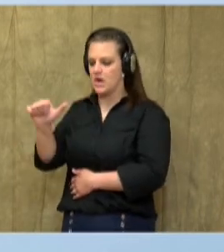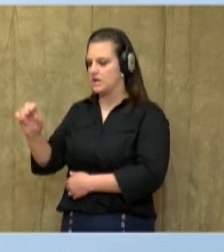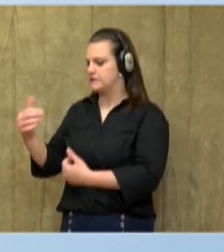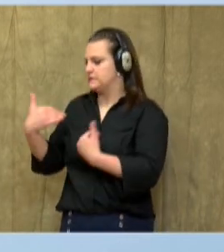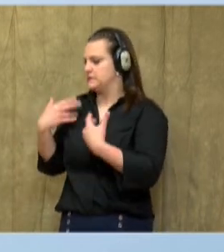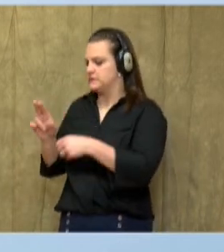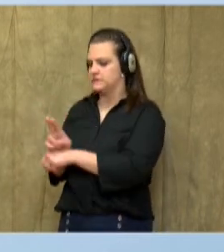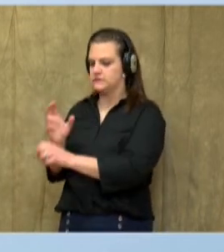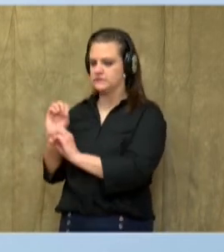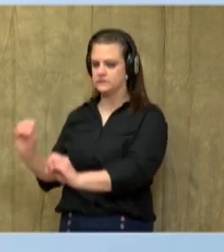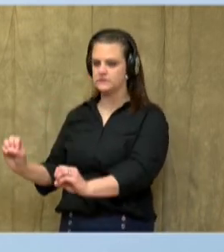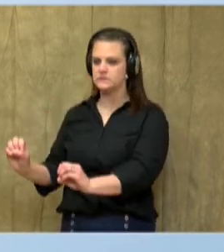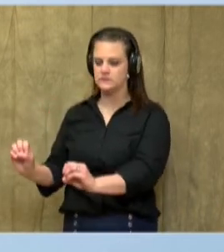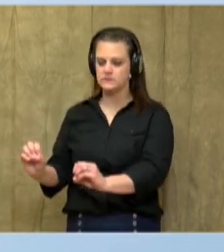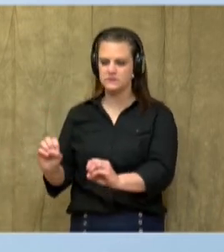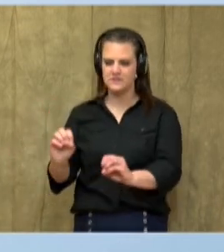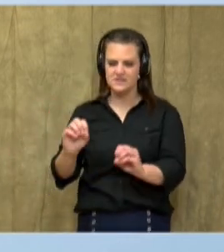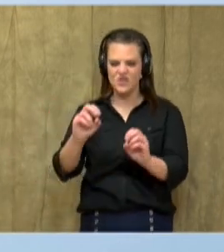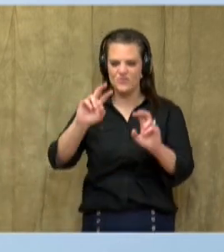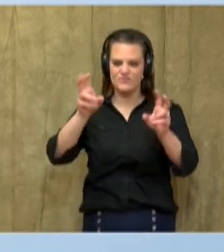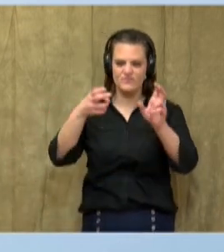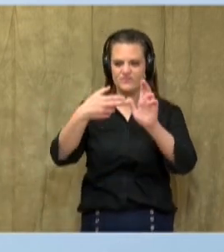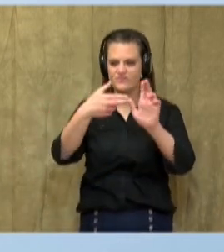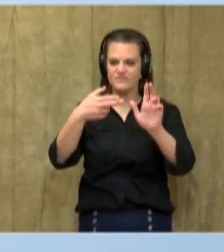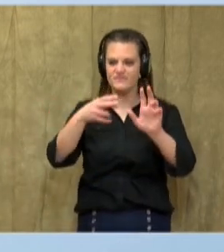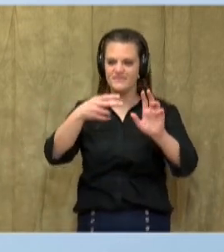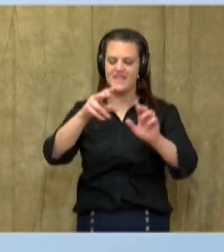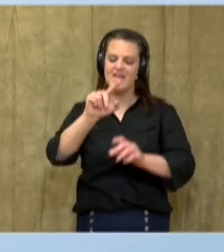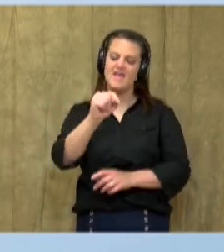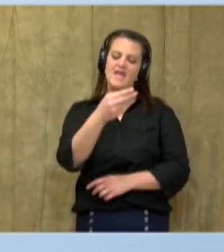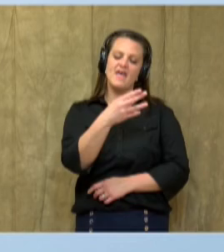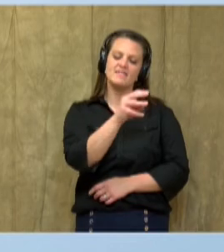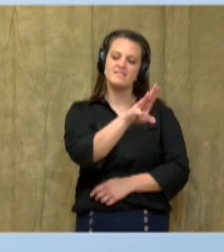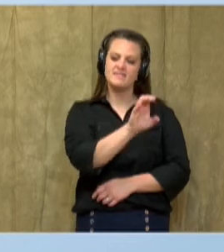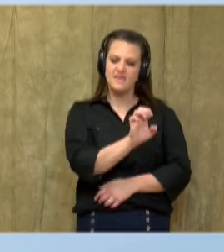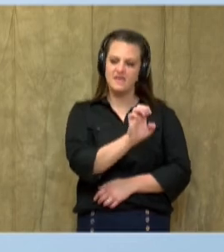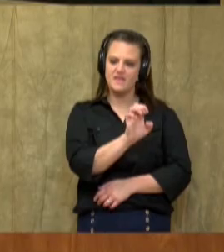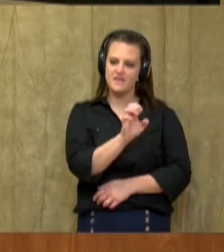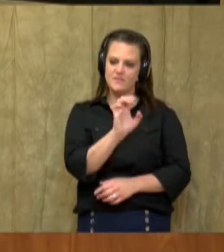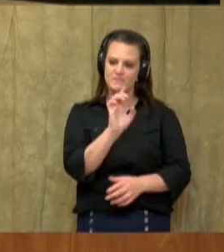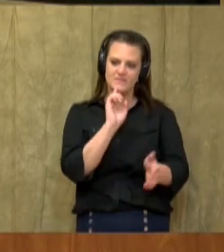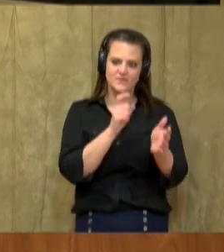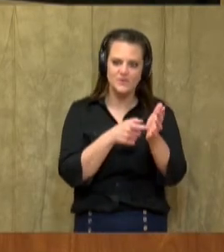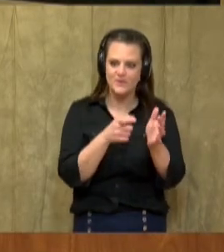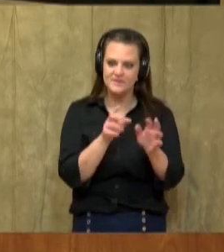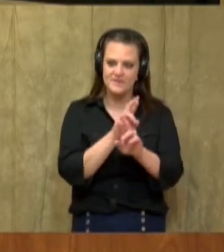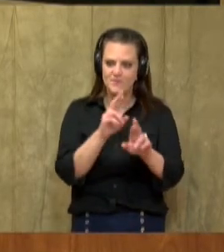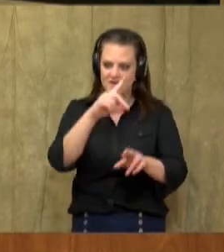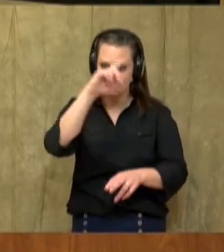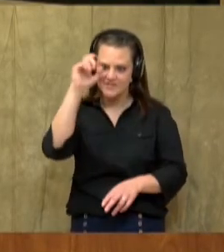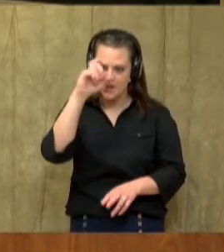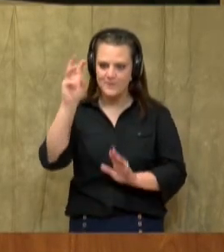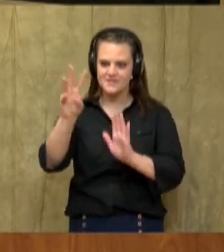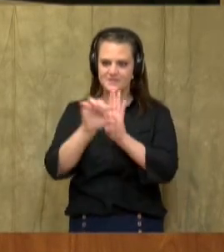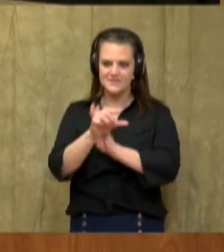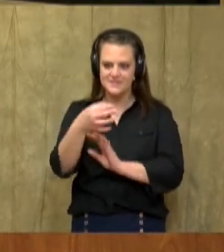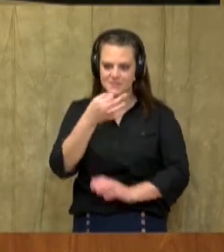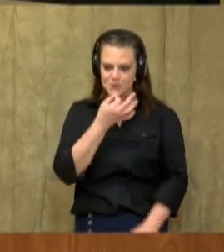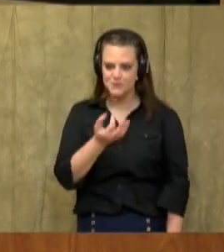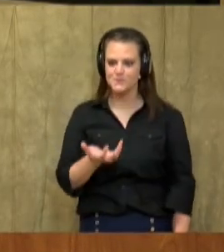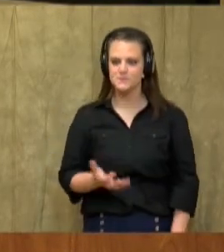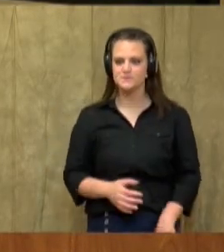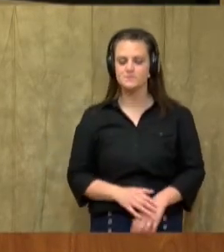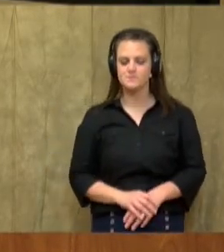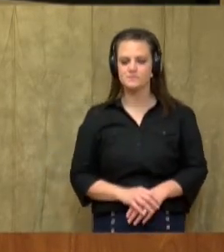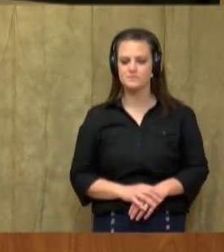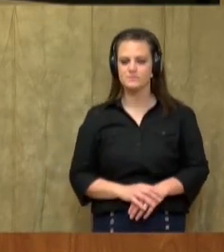months though. Can you tell the theme here? We're moving on to 6th grade and we're getting ready for the summer. Okay.